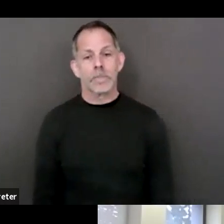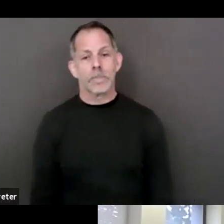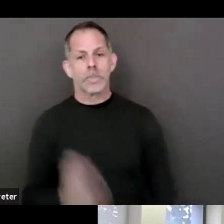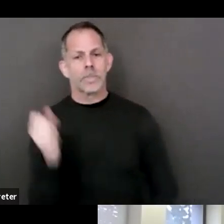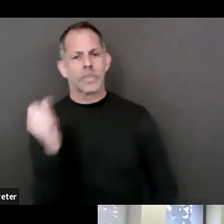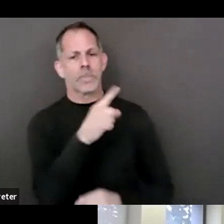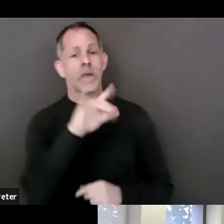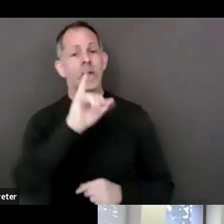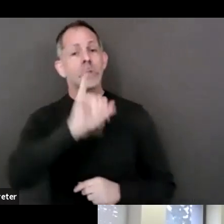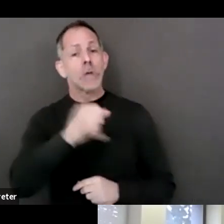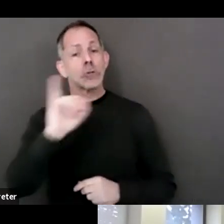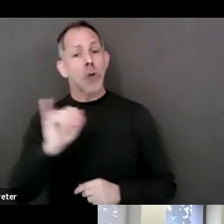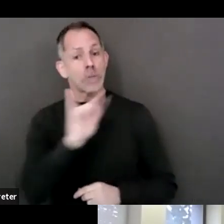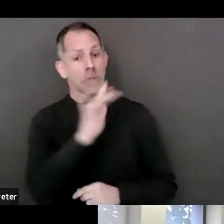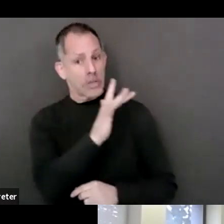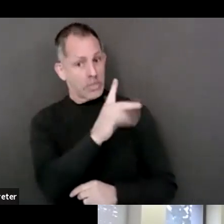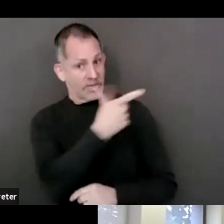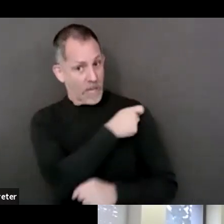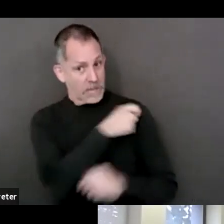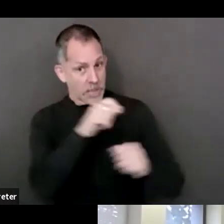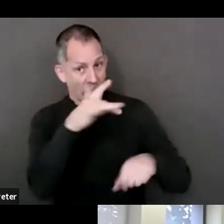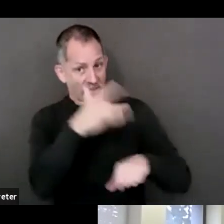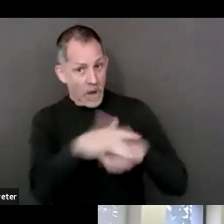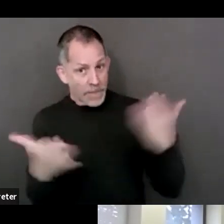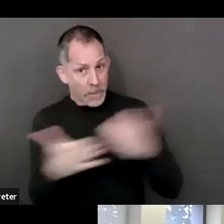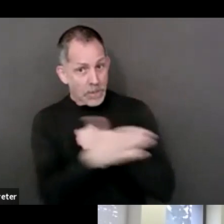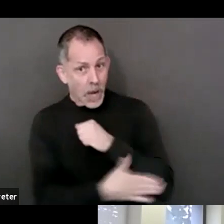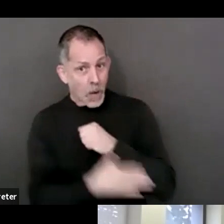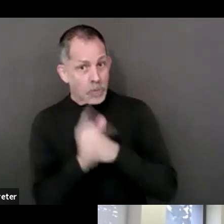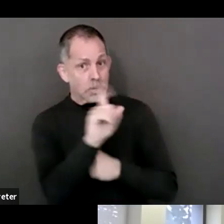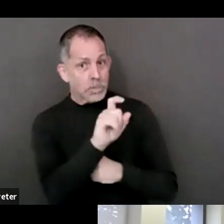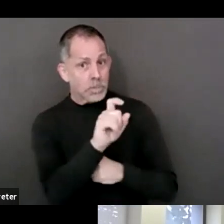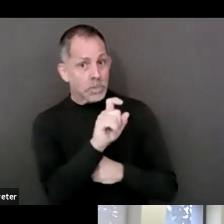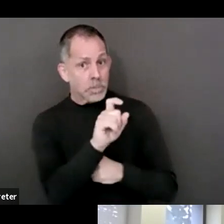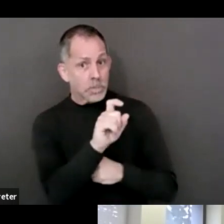where will it or is it being distributed?